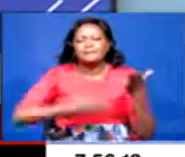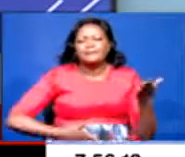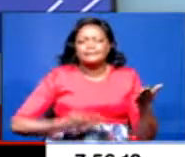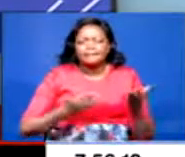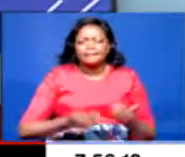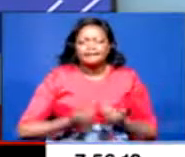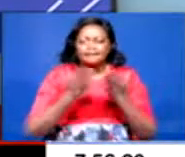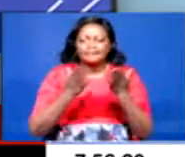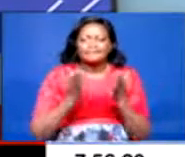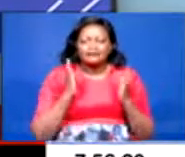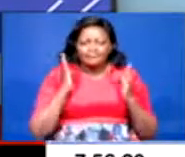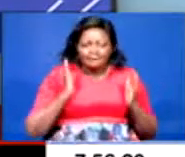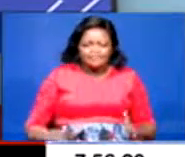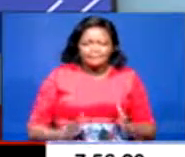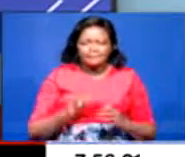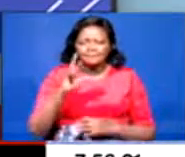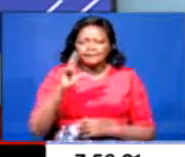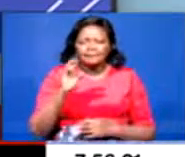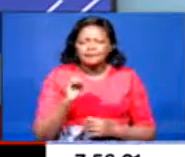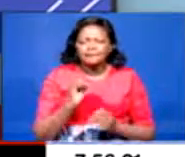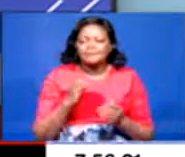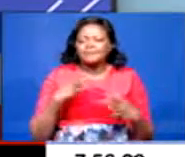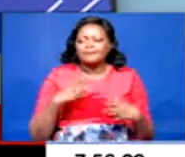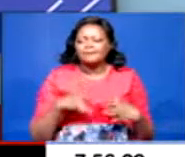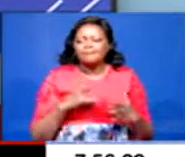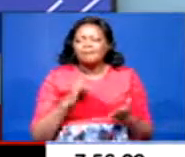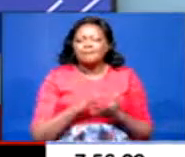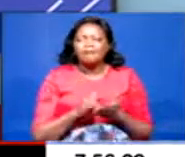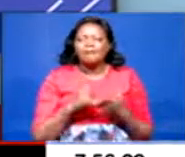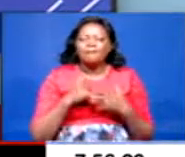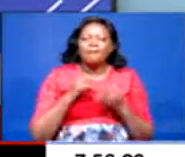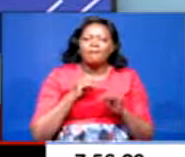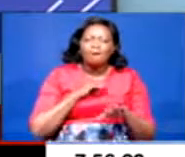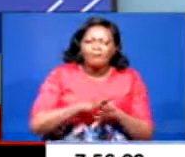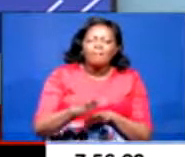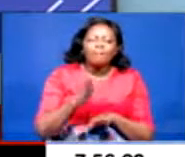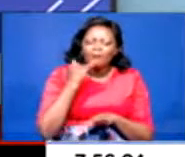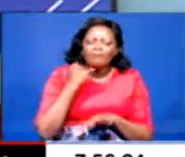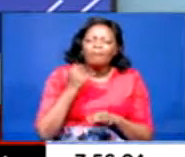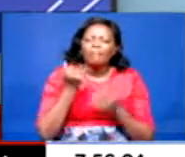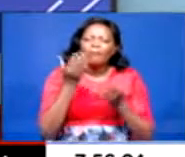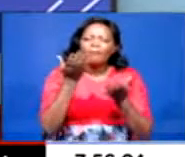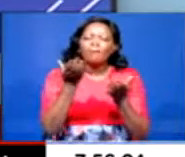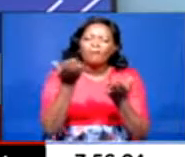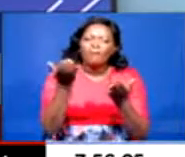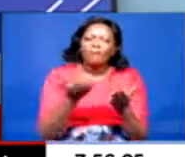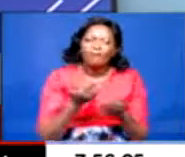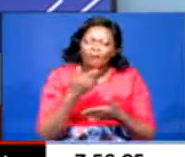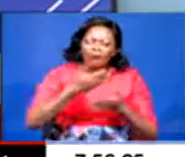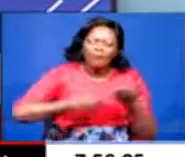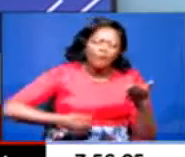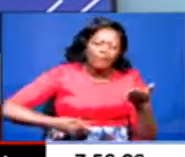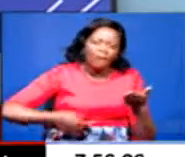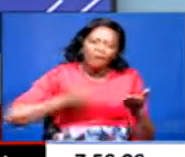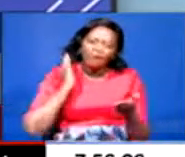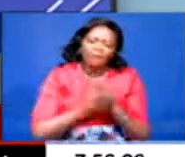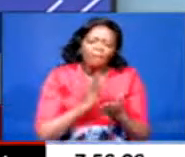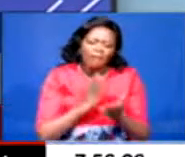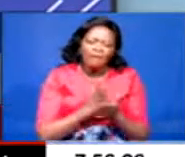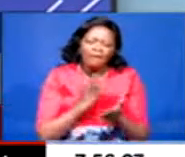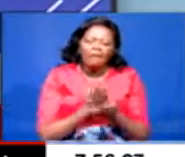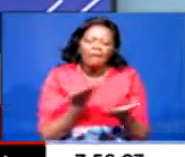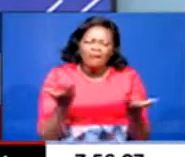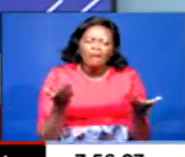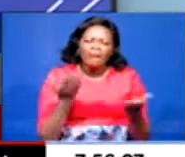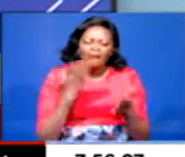by the returning officers. And people were like, if you already transmitted, why does somebody need to come and verify what? You know, those are